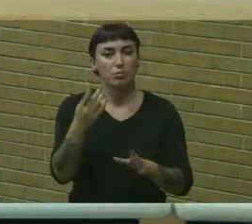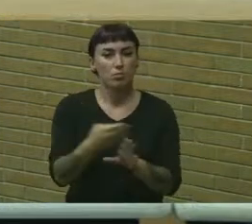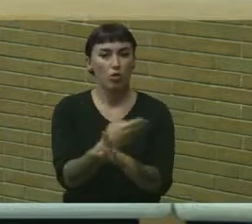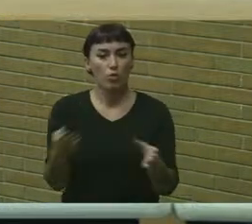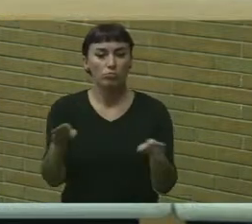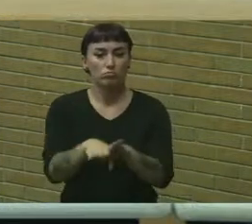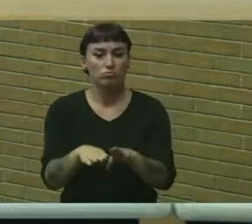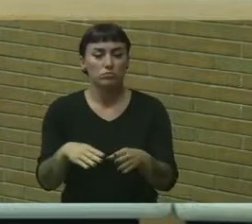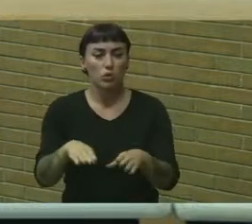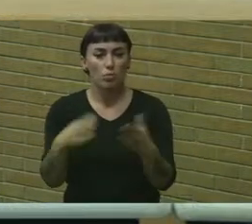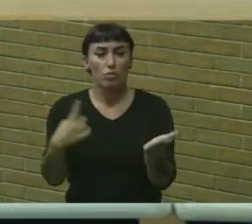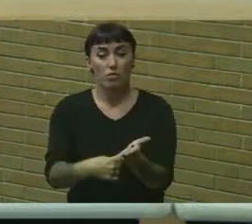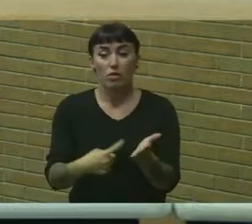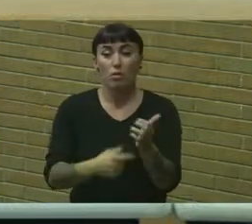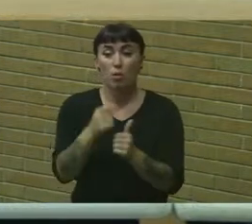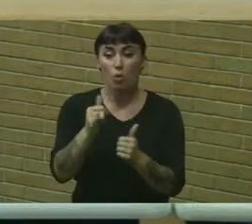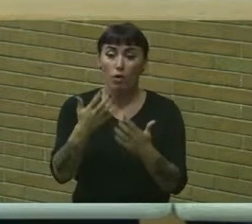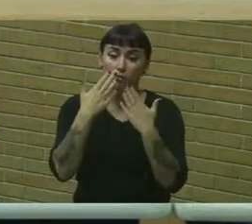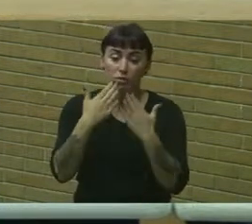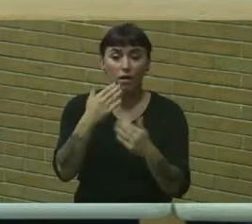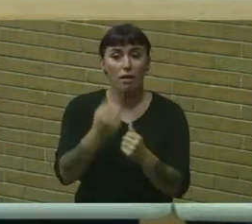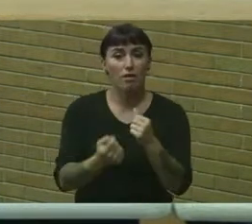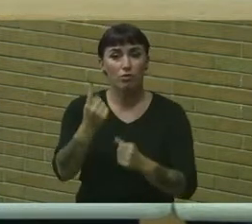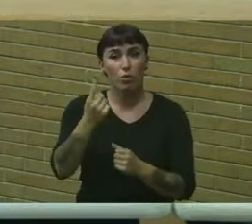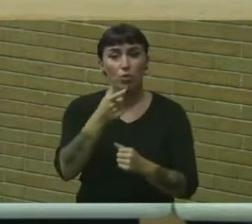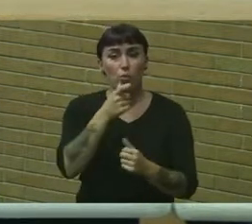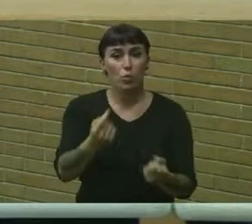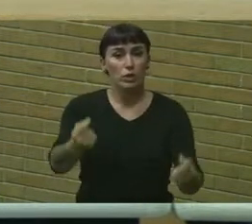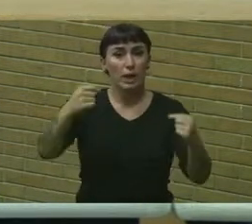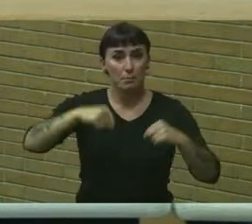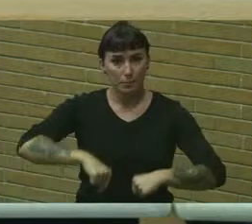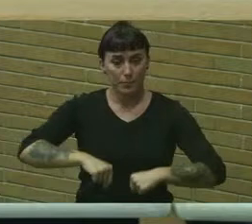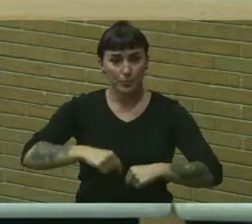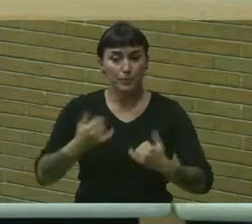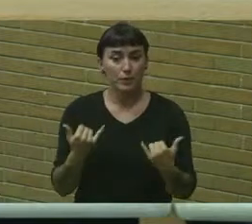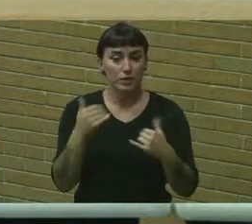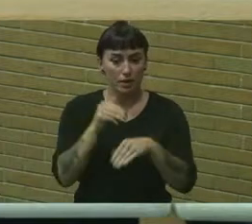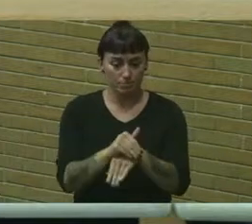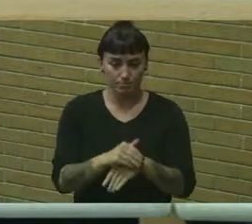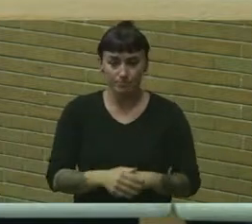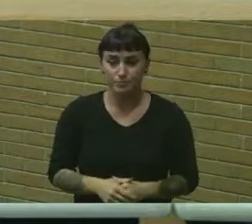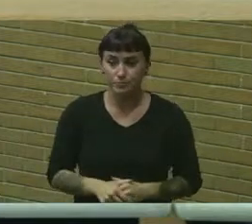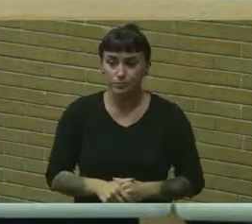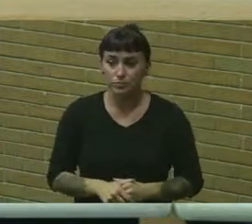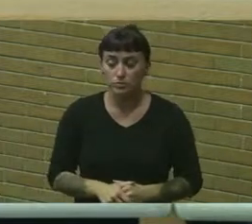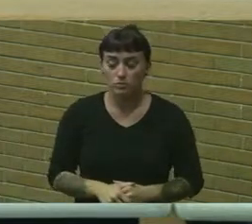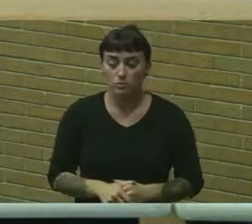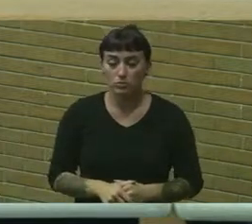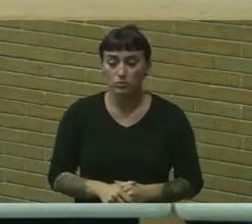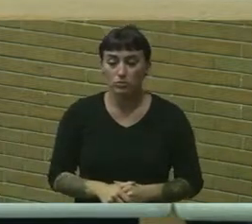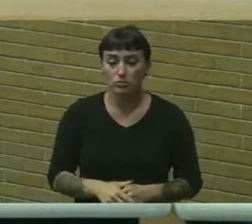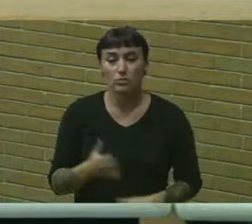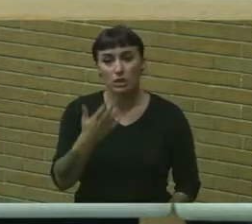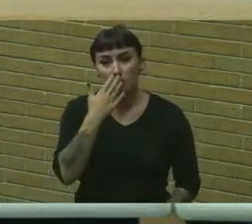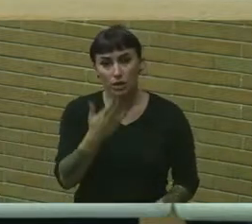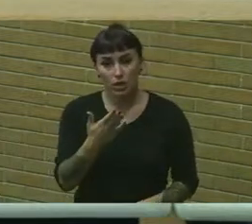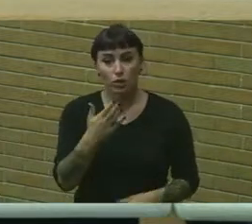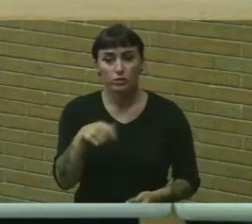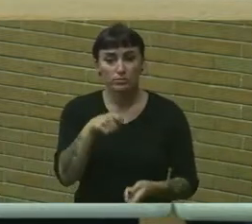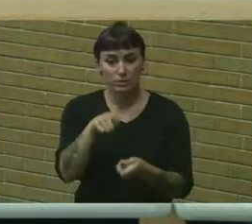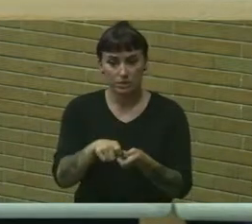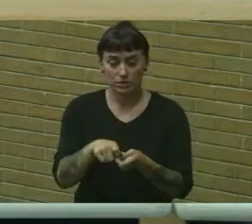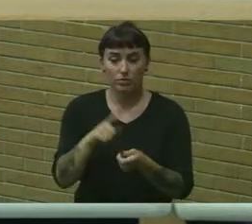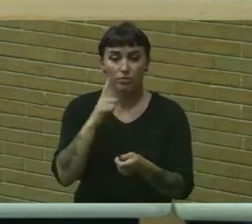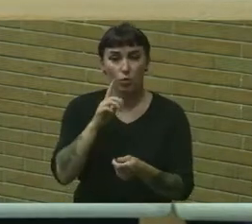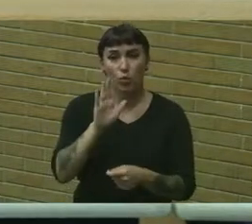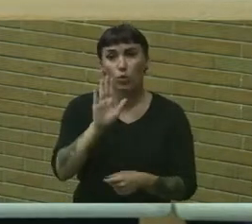conclude the open forum. Mostly, I want to thank everybody that came tonight, and thank you in particular